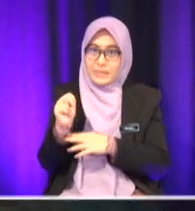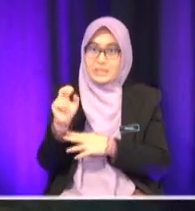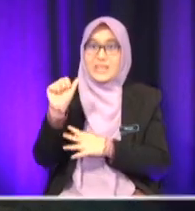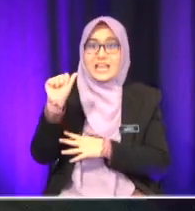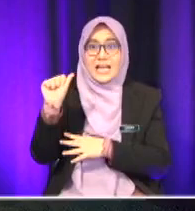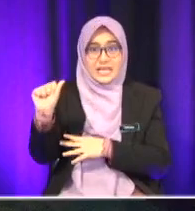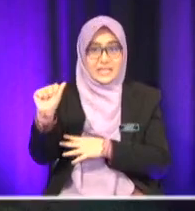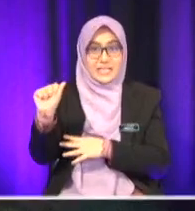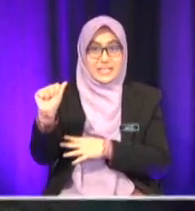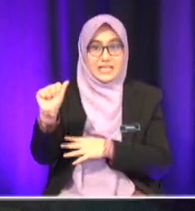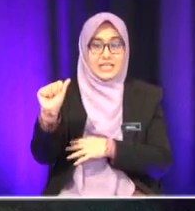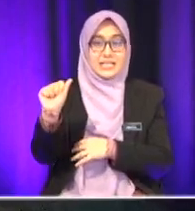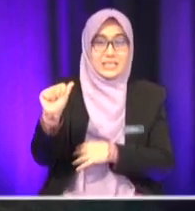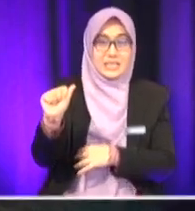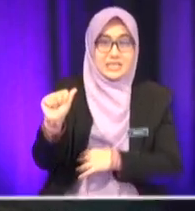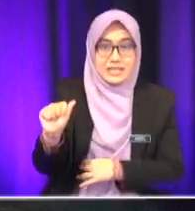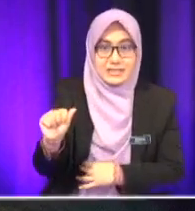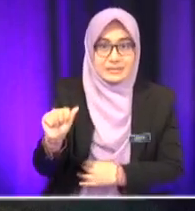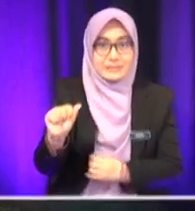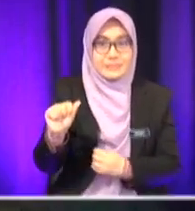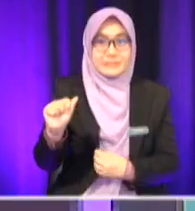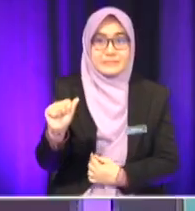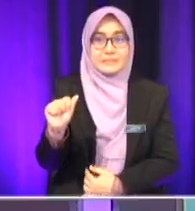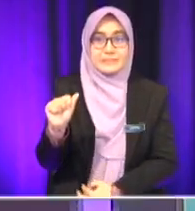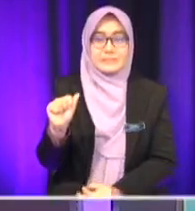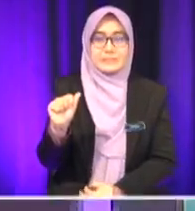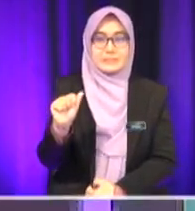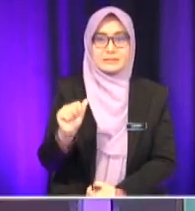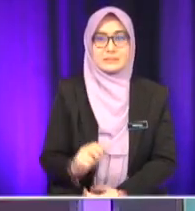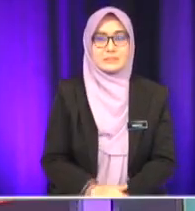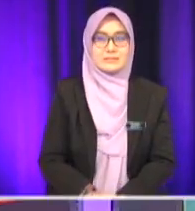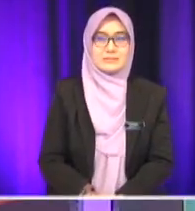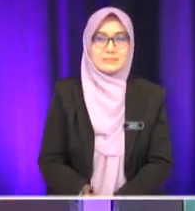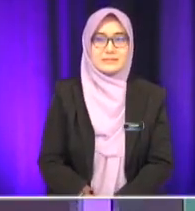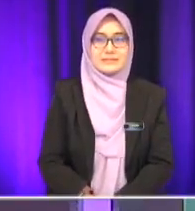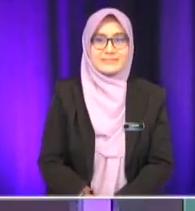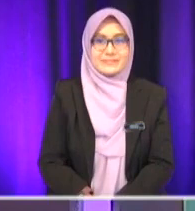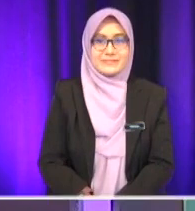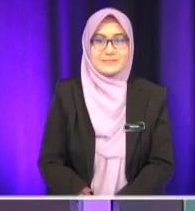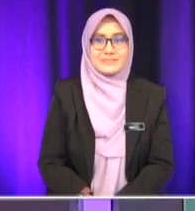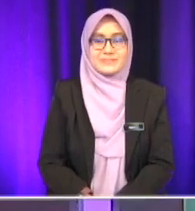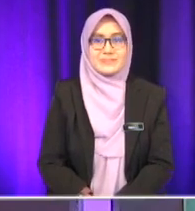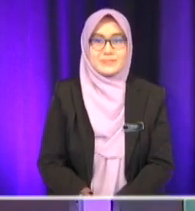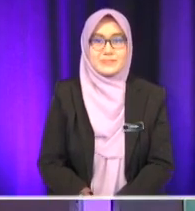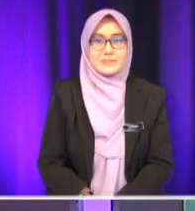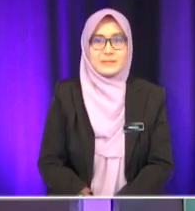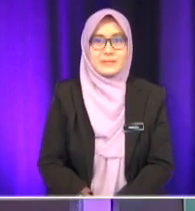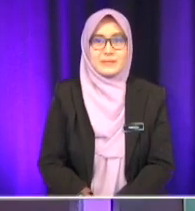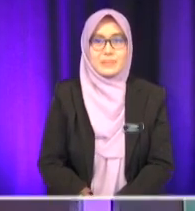With characteristic of the finest Highland tea, our latest tea has been perfected. So they